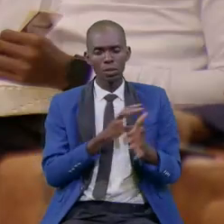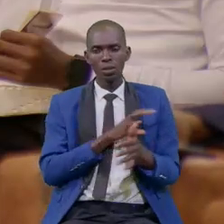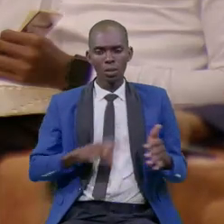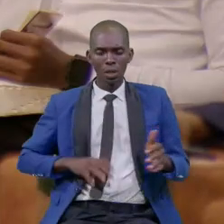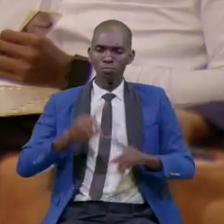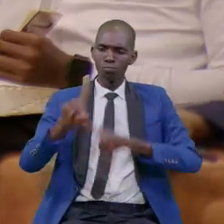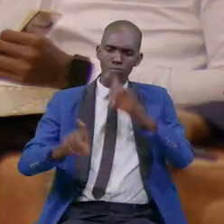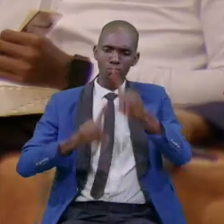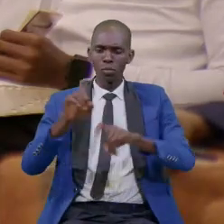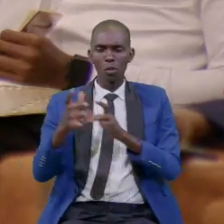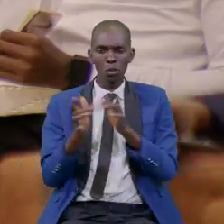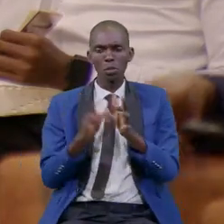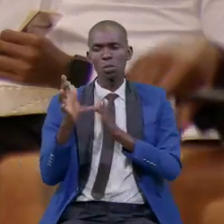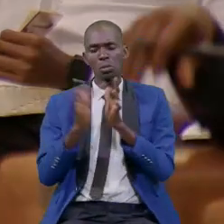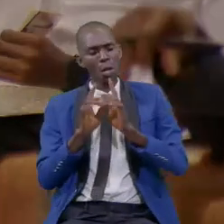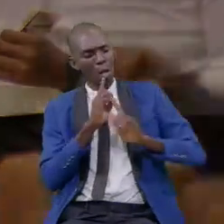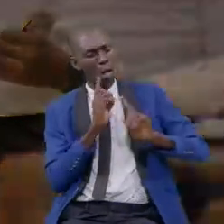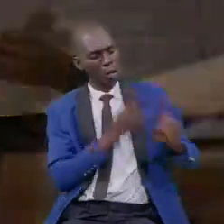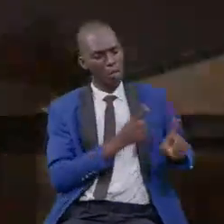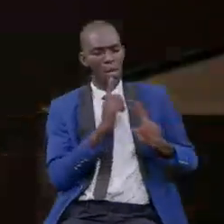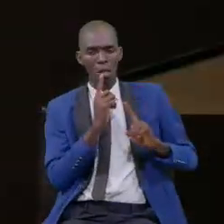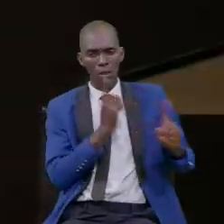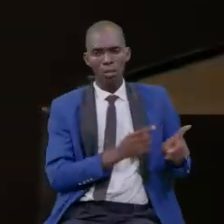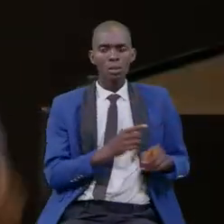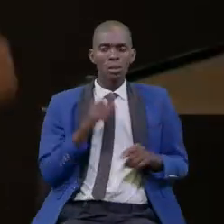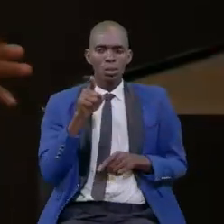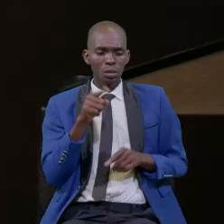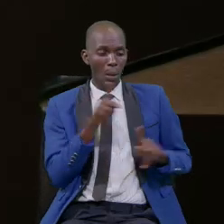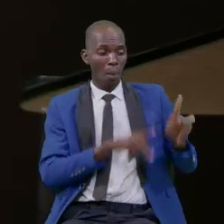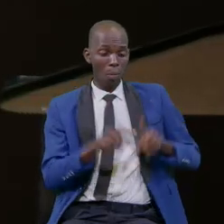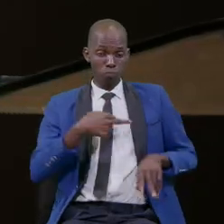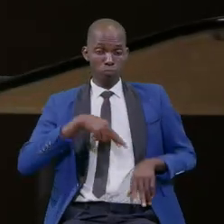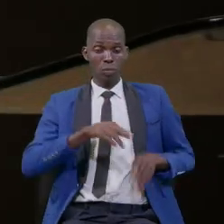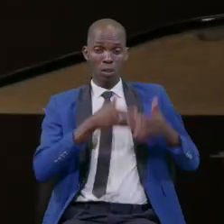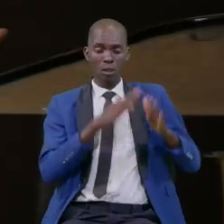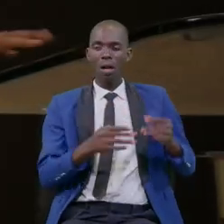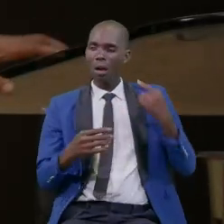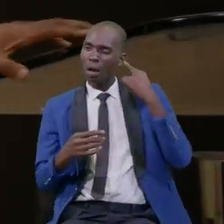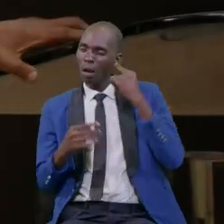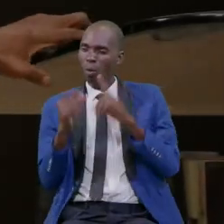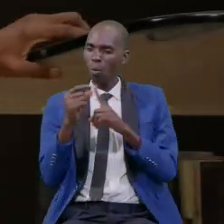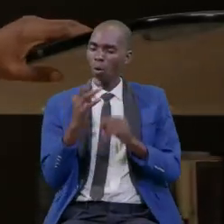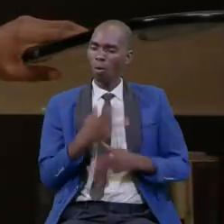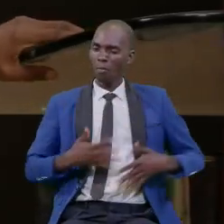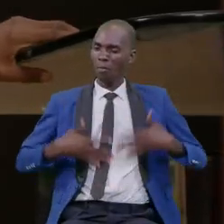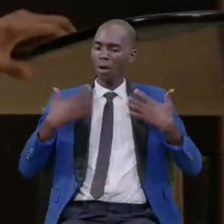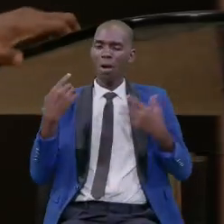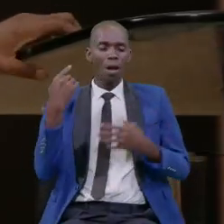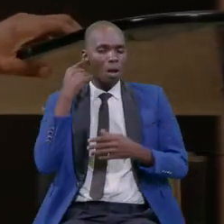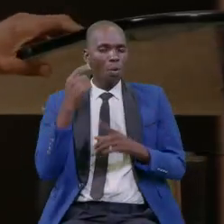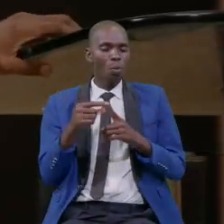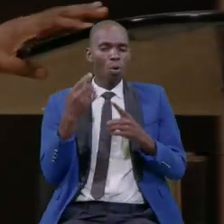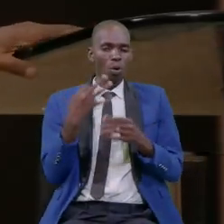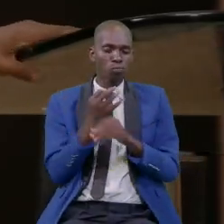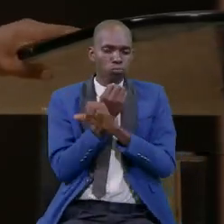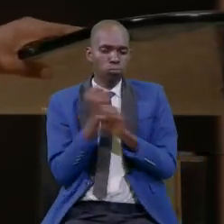their questions. They had the word of life. They had the word of salvation. They had the word that could have saved any